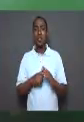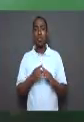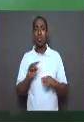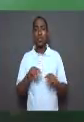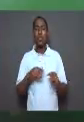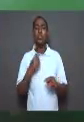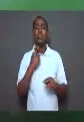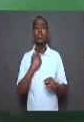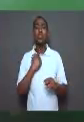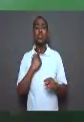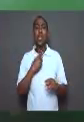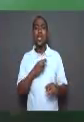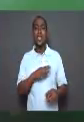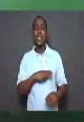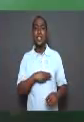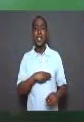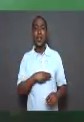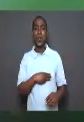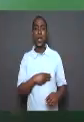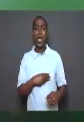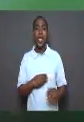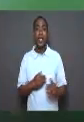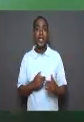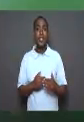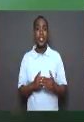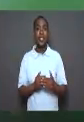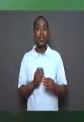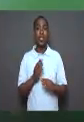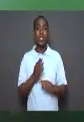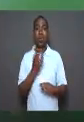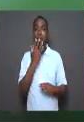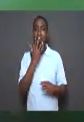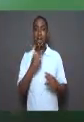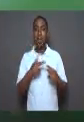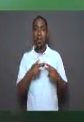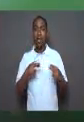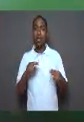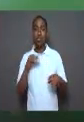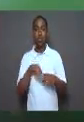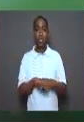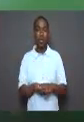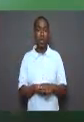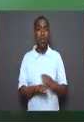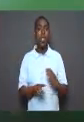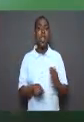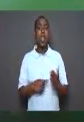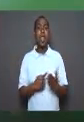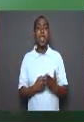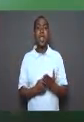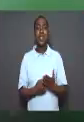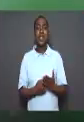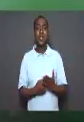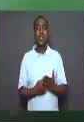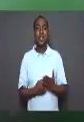throat, and lungs and enter the bloodstream. Once these